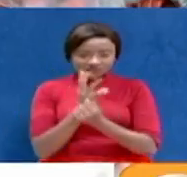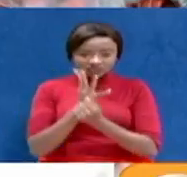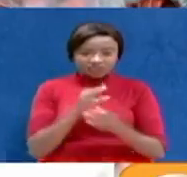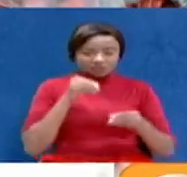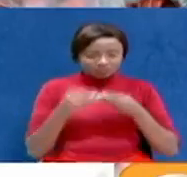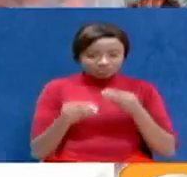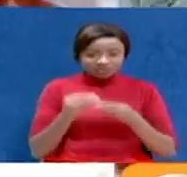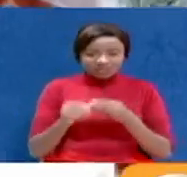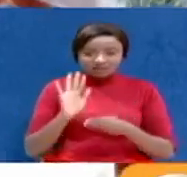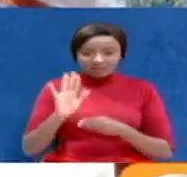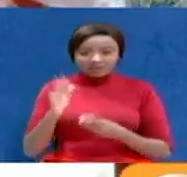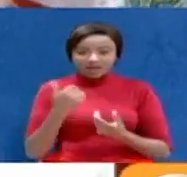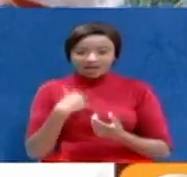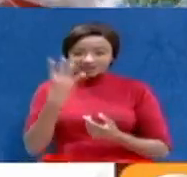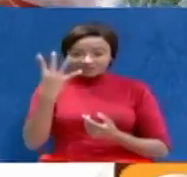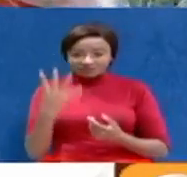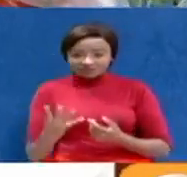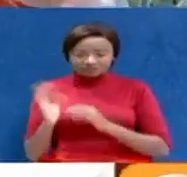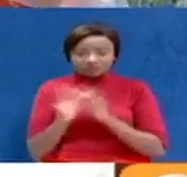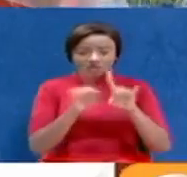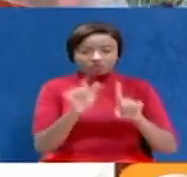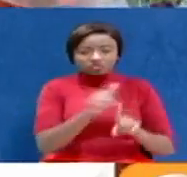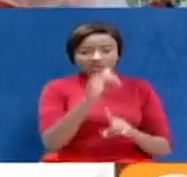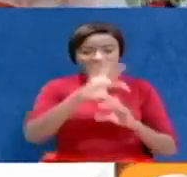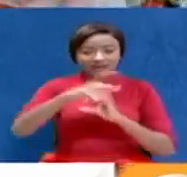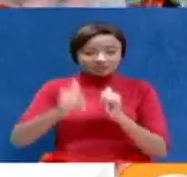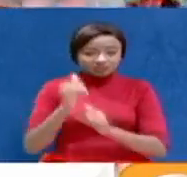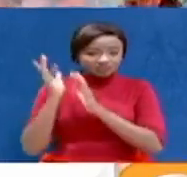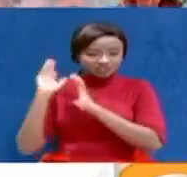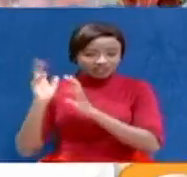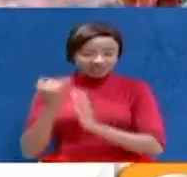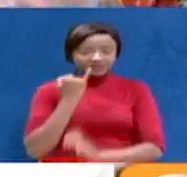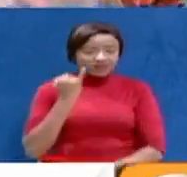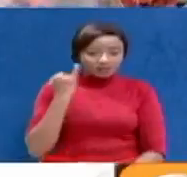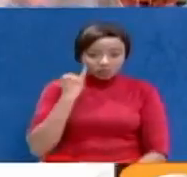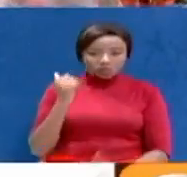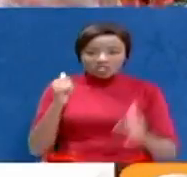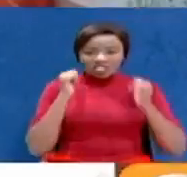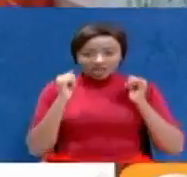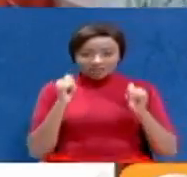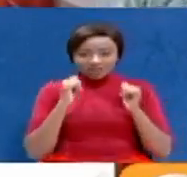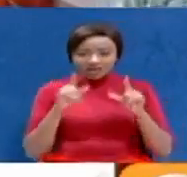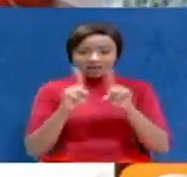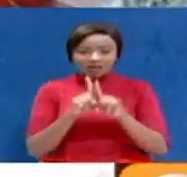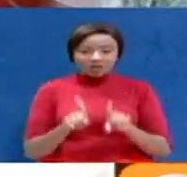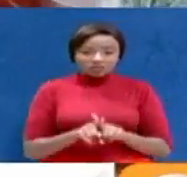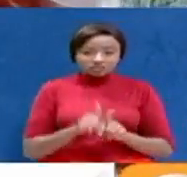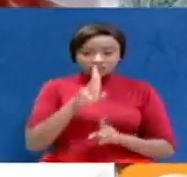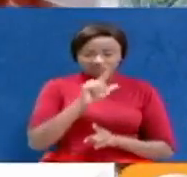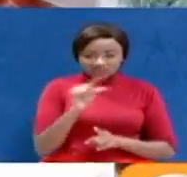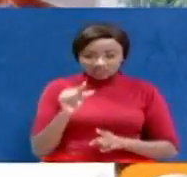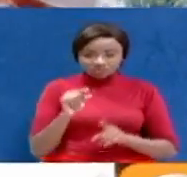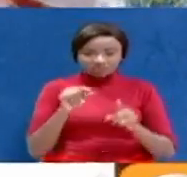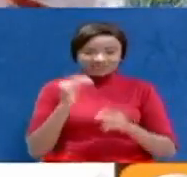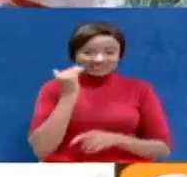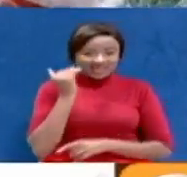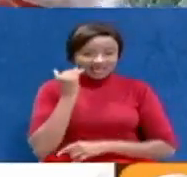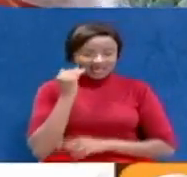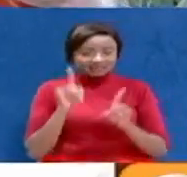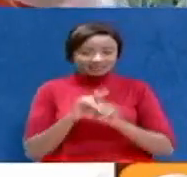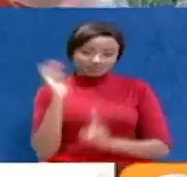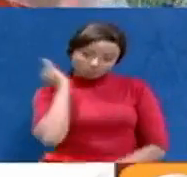recording 4 cases each. The other 4 counties, including Kilifi, Nakuru, Nyamira, Uasin Gishu, Siaya and Murang'a,